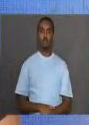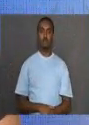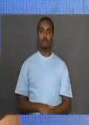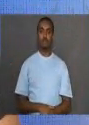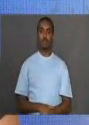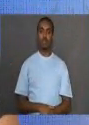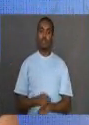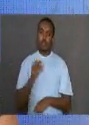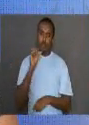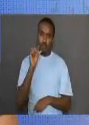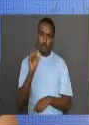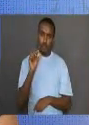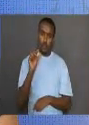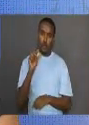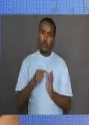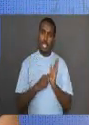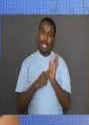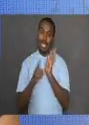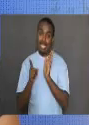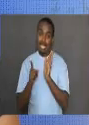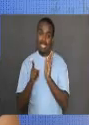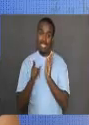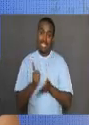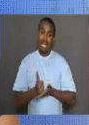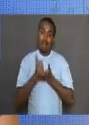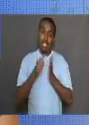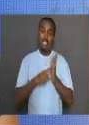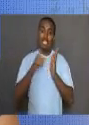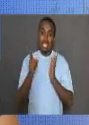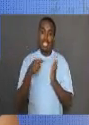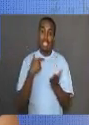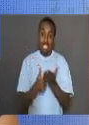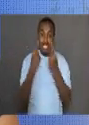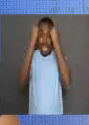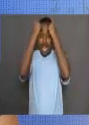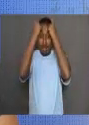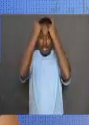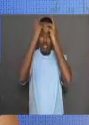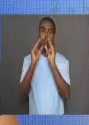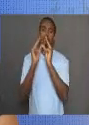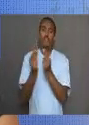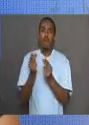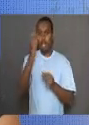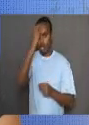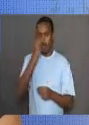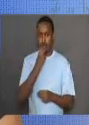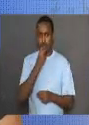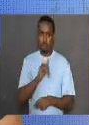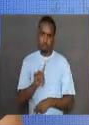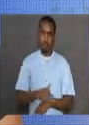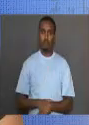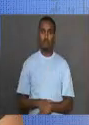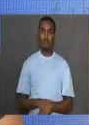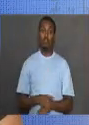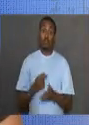There are a few indicators that help make it clear that these ibex are family. You